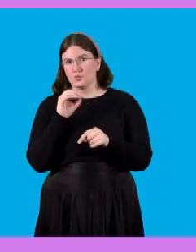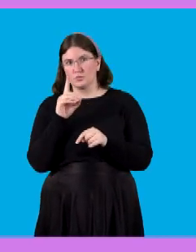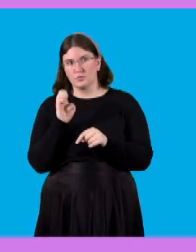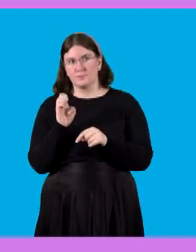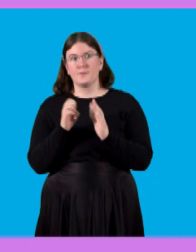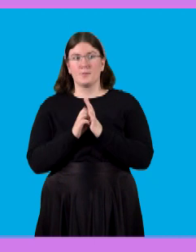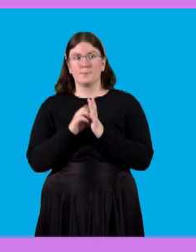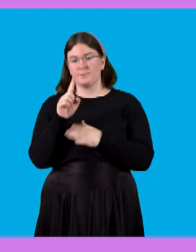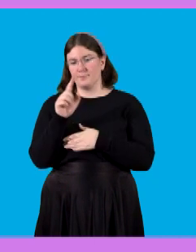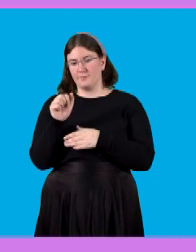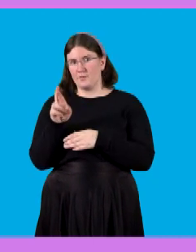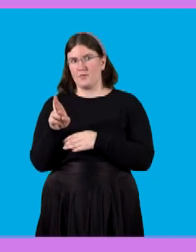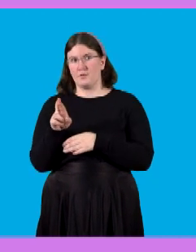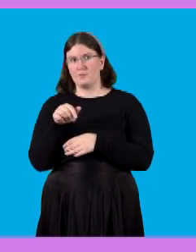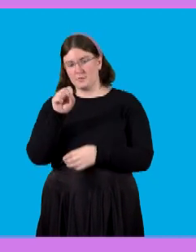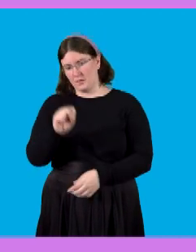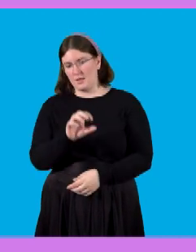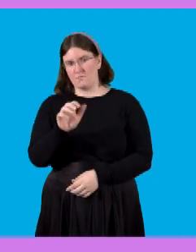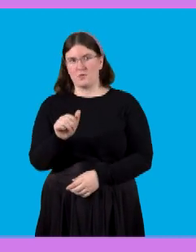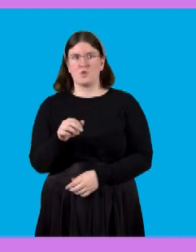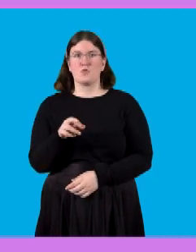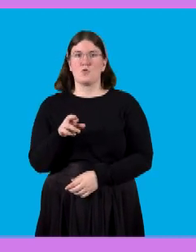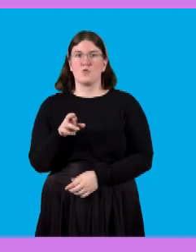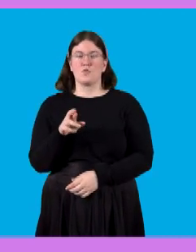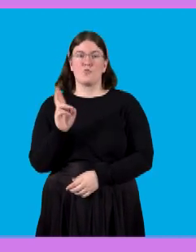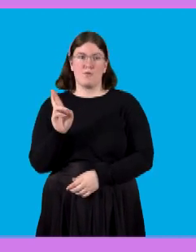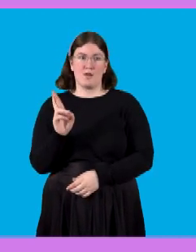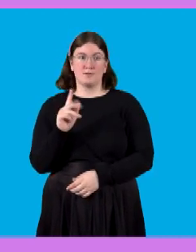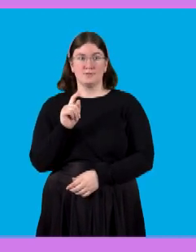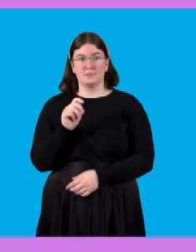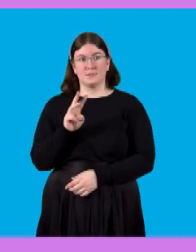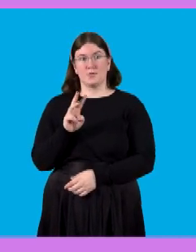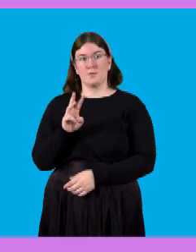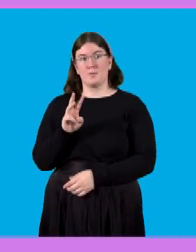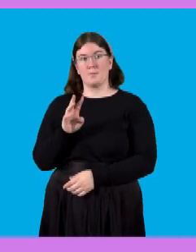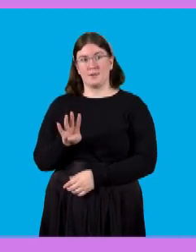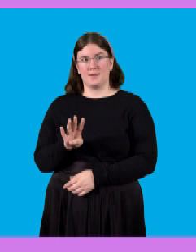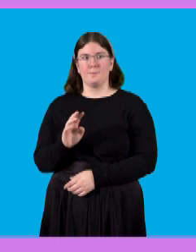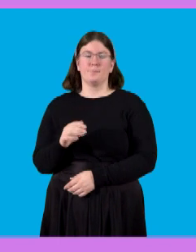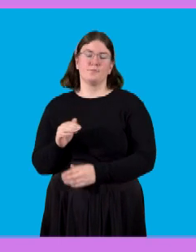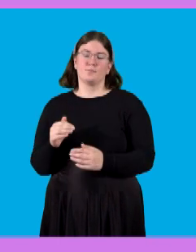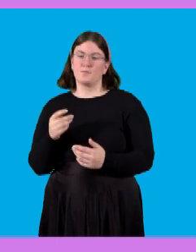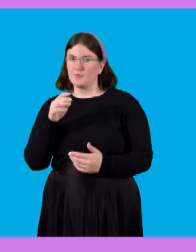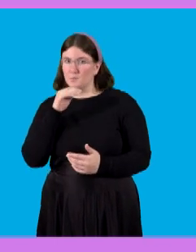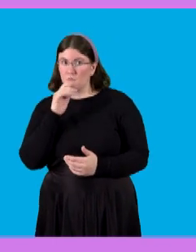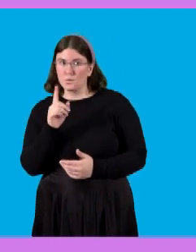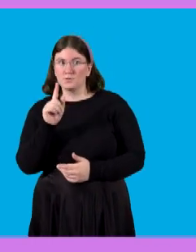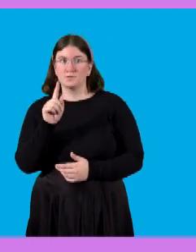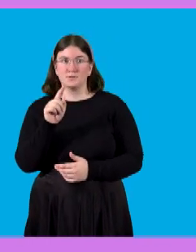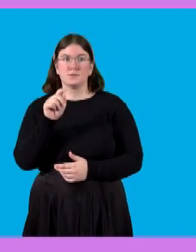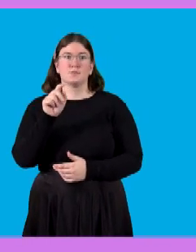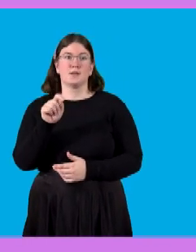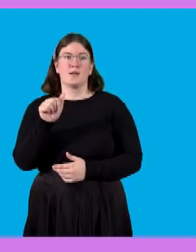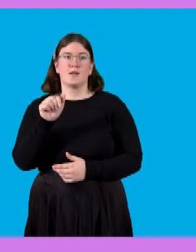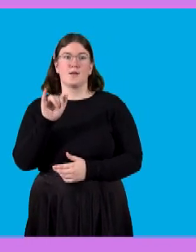we sometimes refer to ZARF, South African Rand, okay? Then TWD, that's for example your Taiwan dollar,